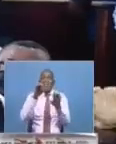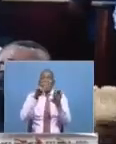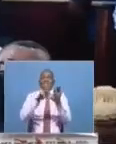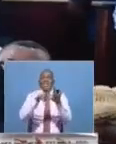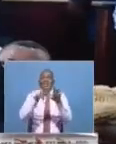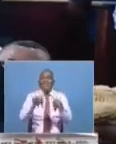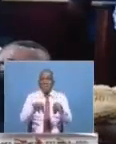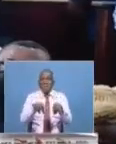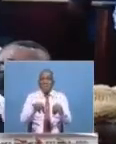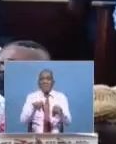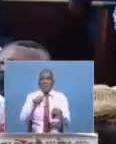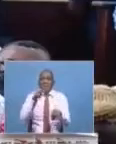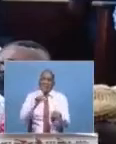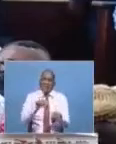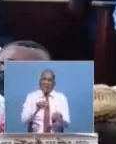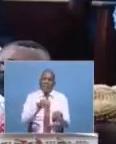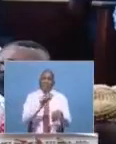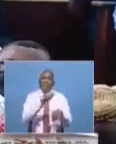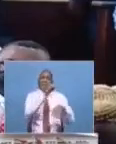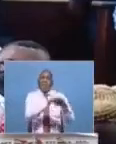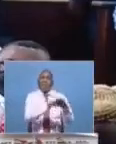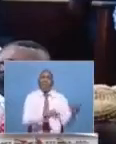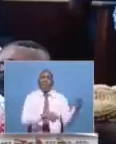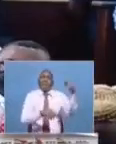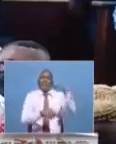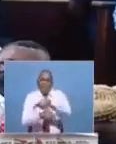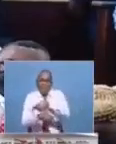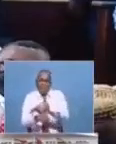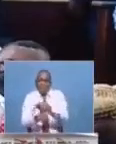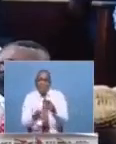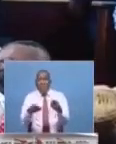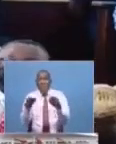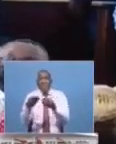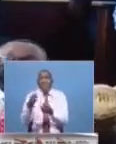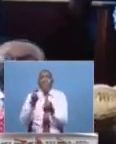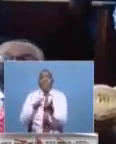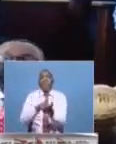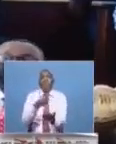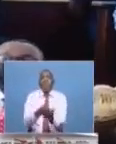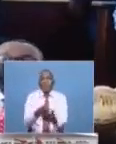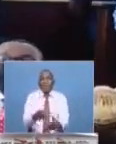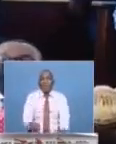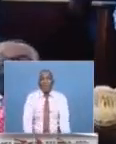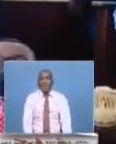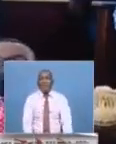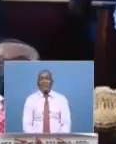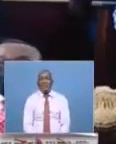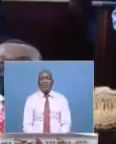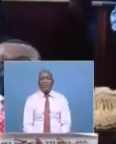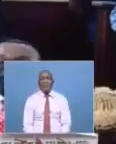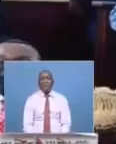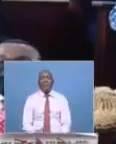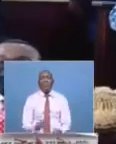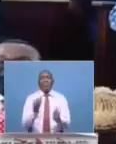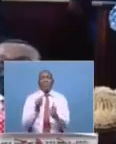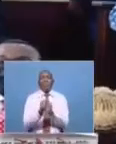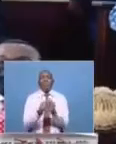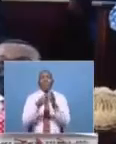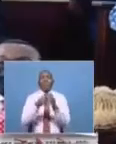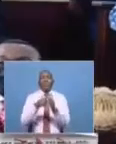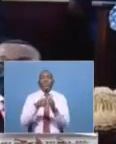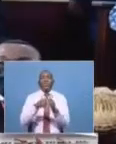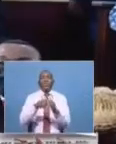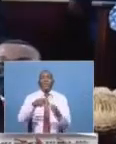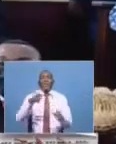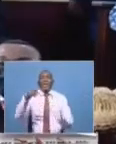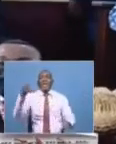her being called upon to testify and has occasioned a grave miscarriage of justice to the applicant.